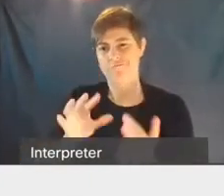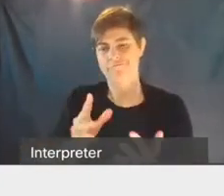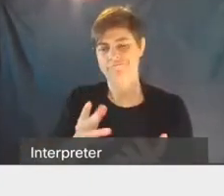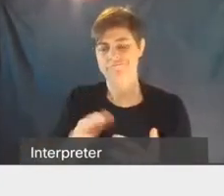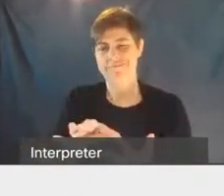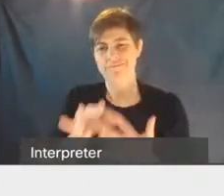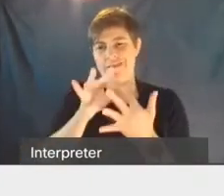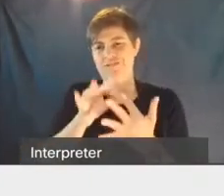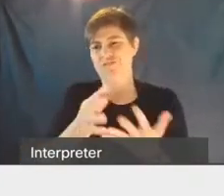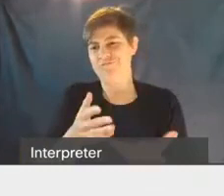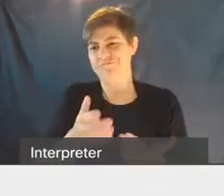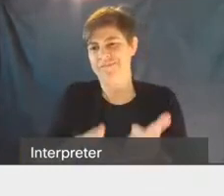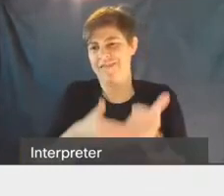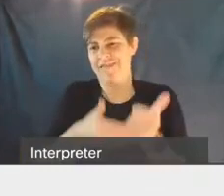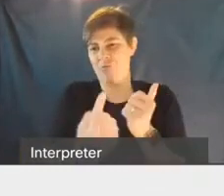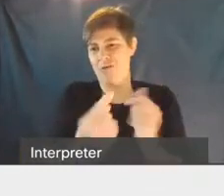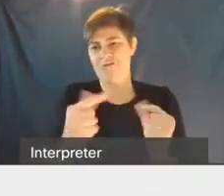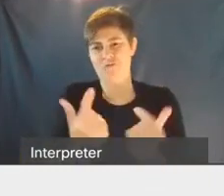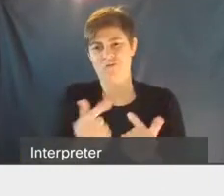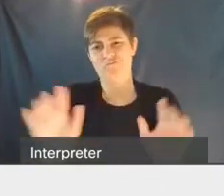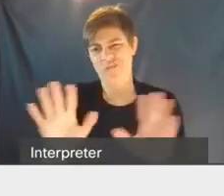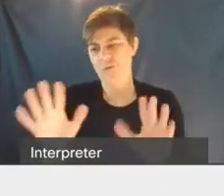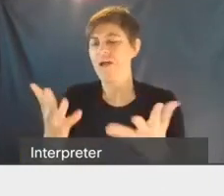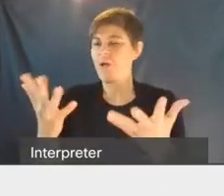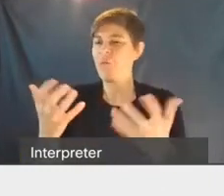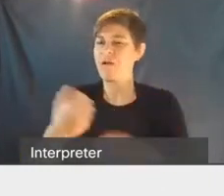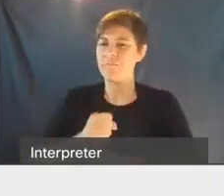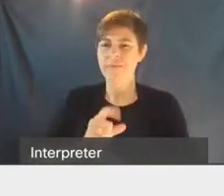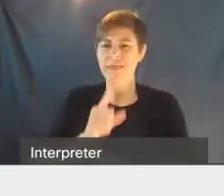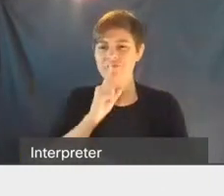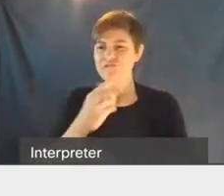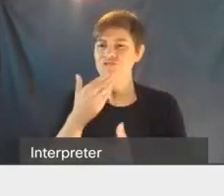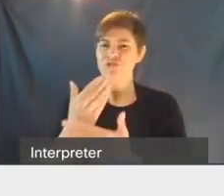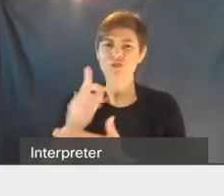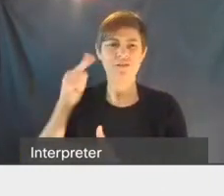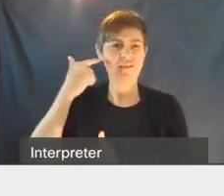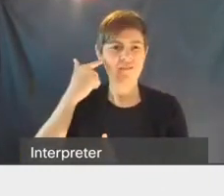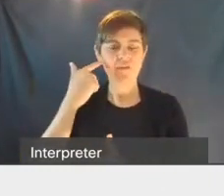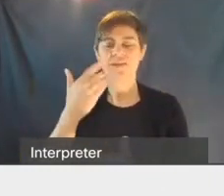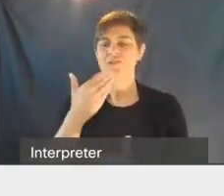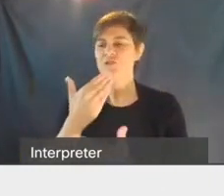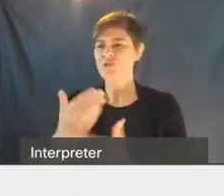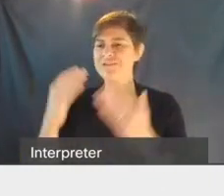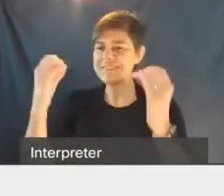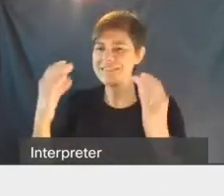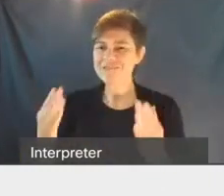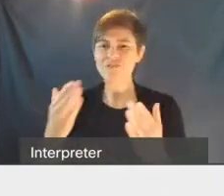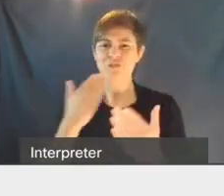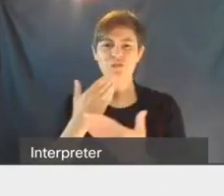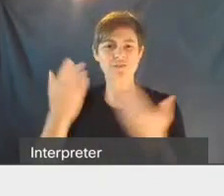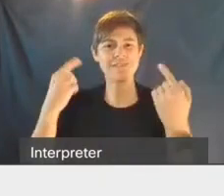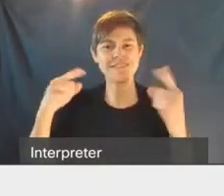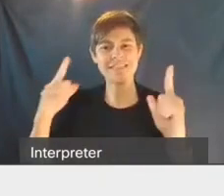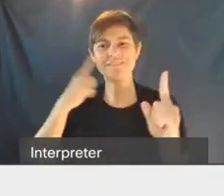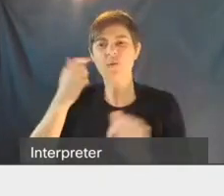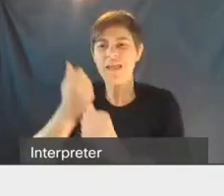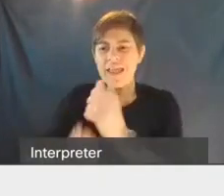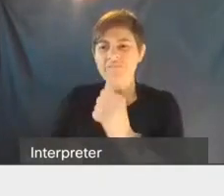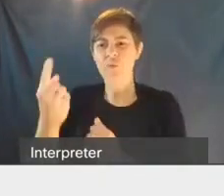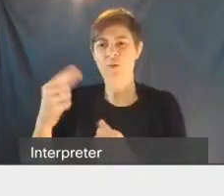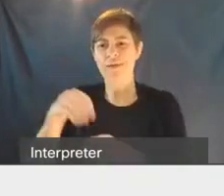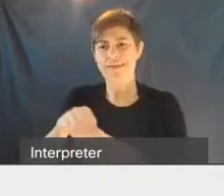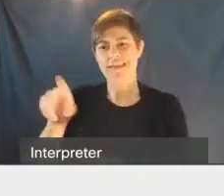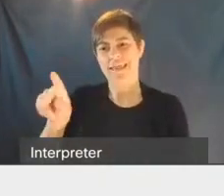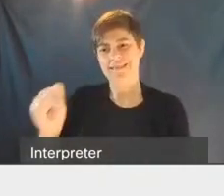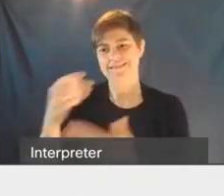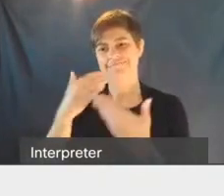teacher. I want to make sure that we have good government, productivity, and success for every citizen in Kansas. Thank